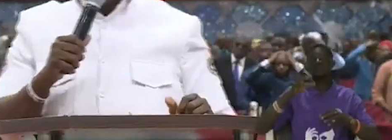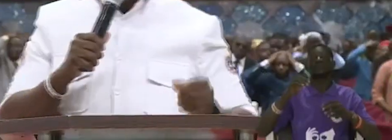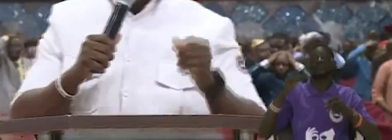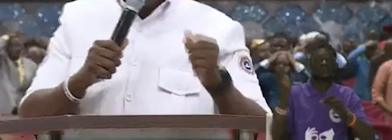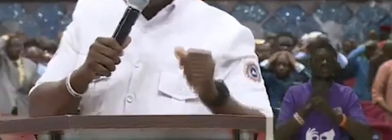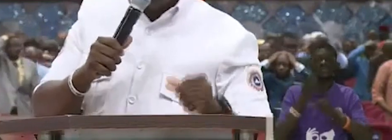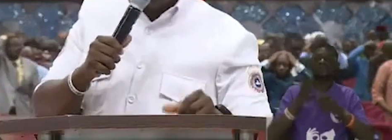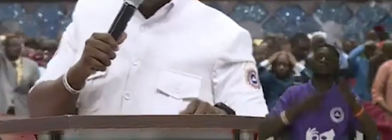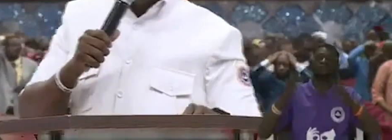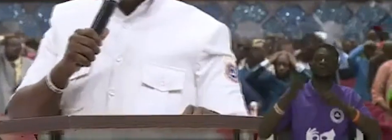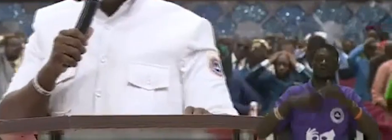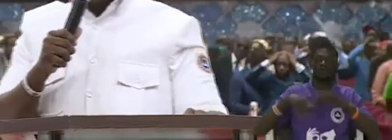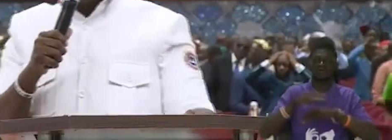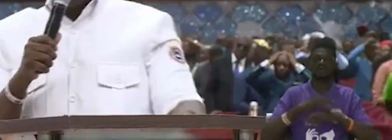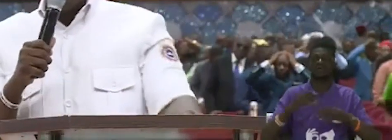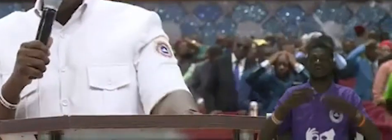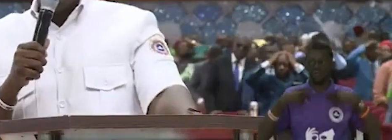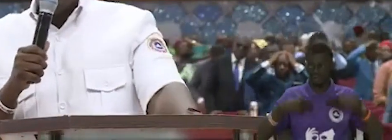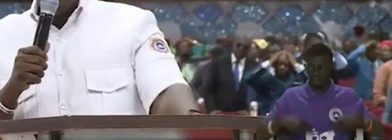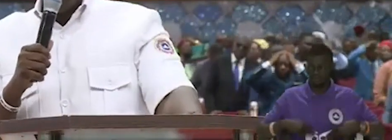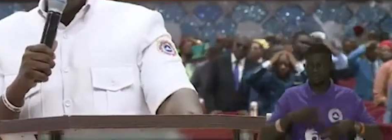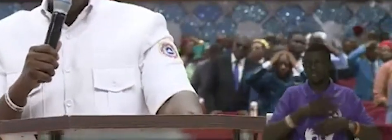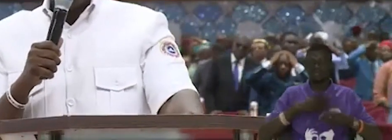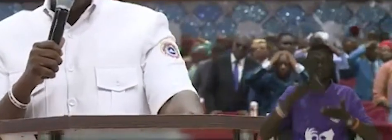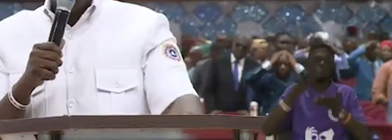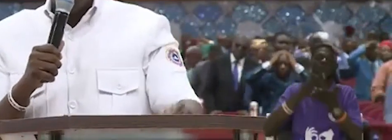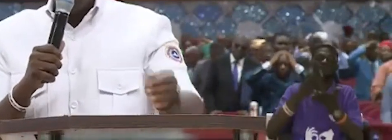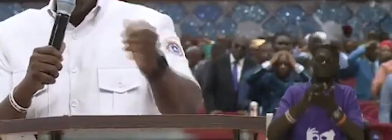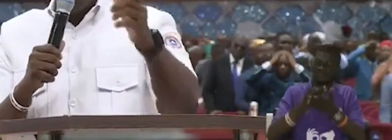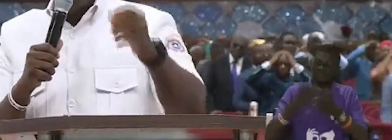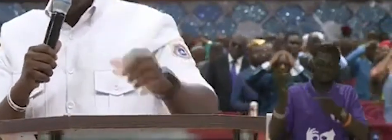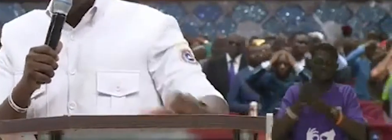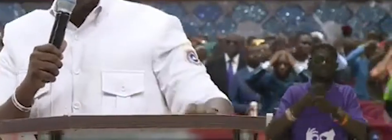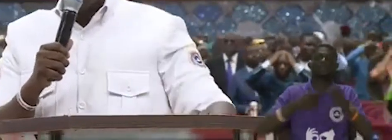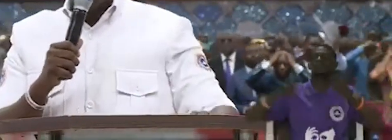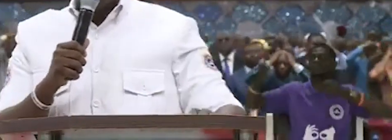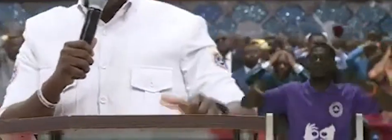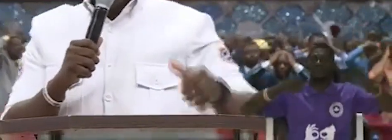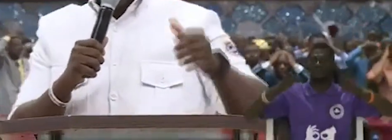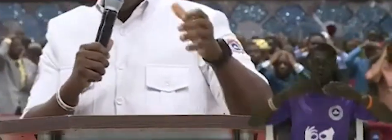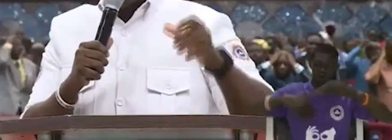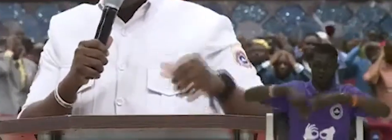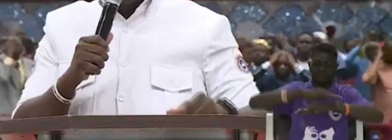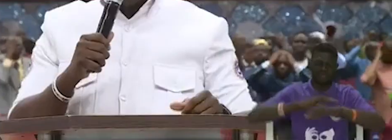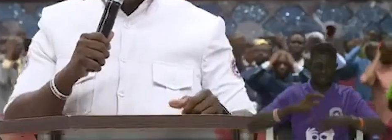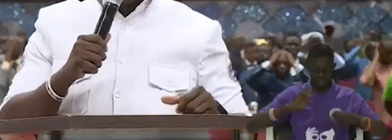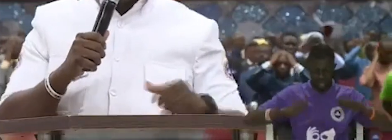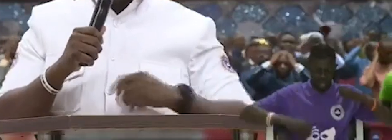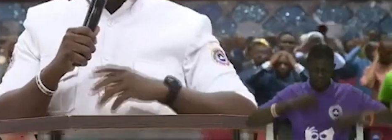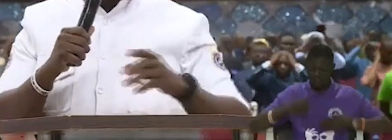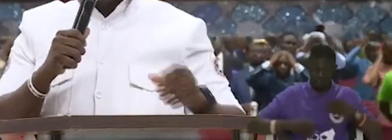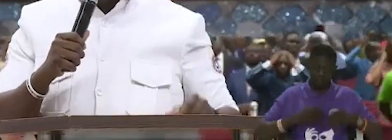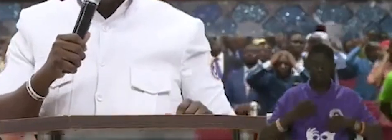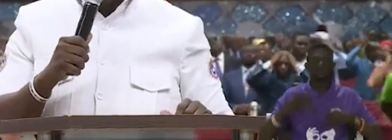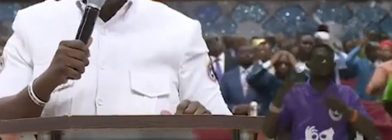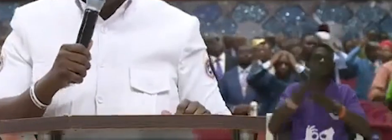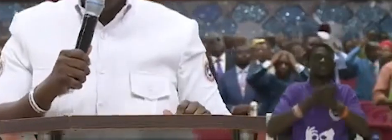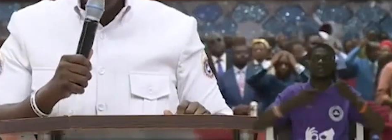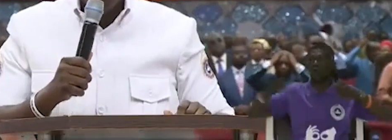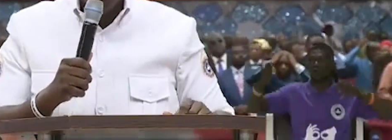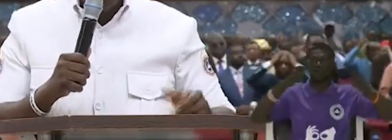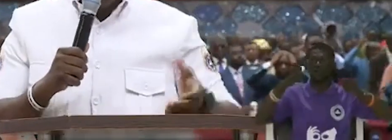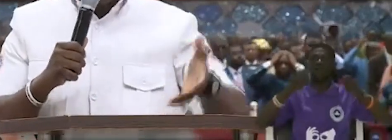health. Take dominion over your finances. Take dominion over your emotions. Take dominion over everything around